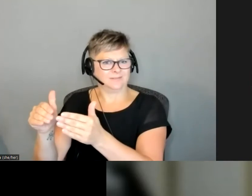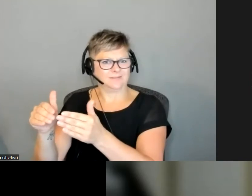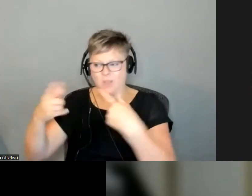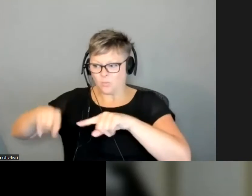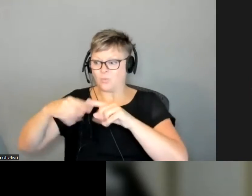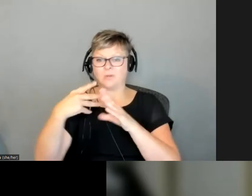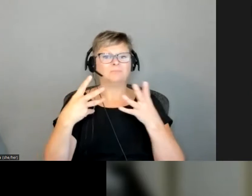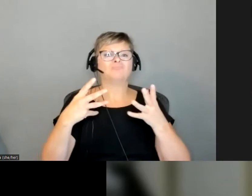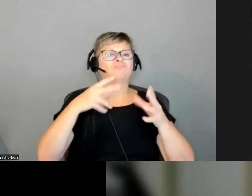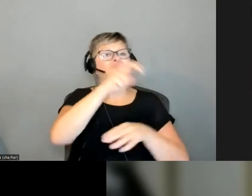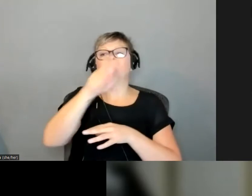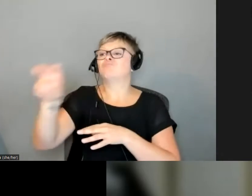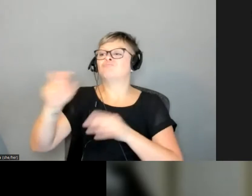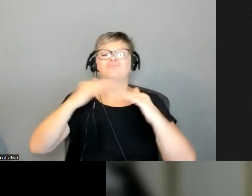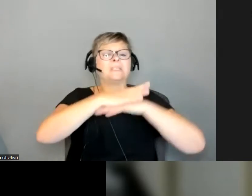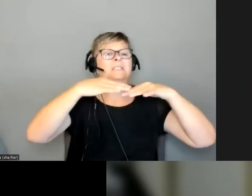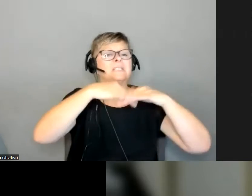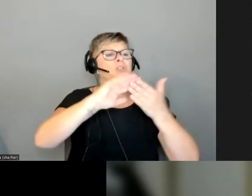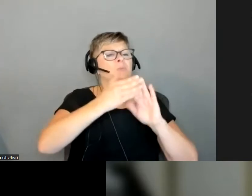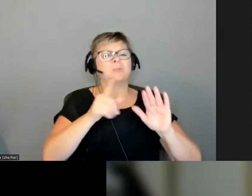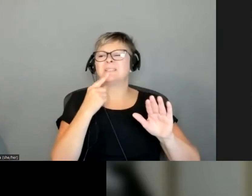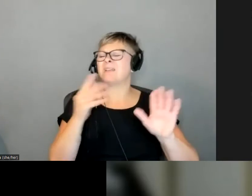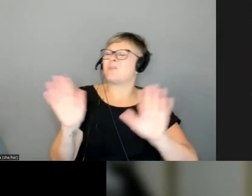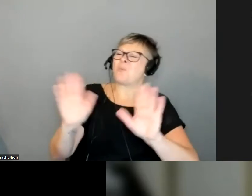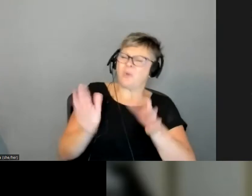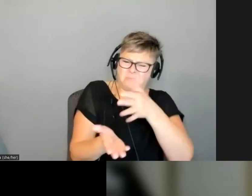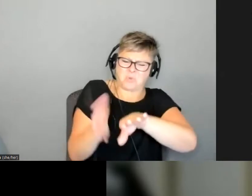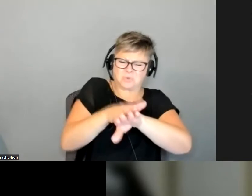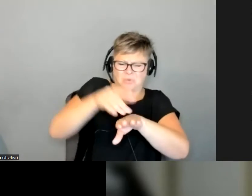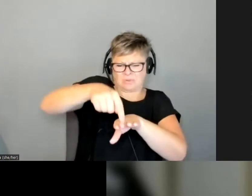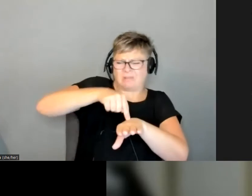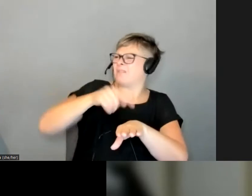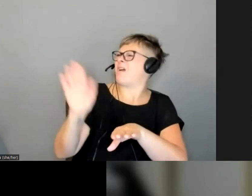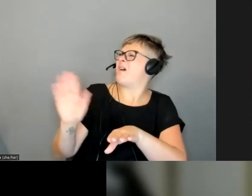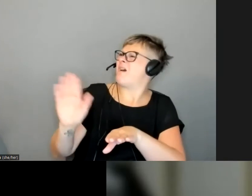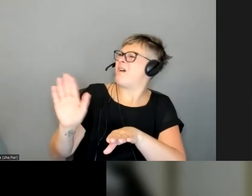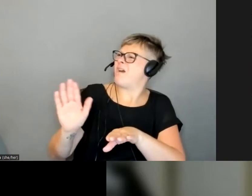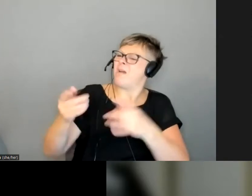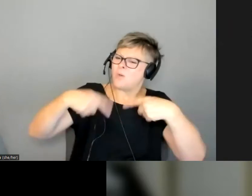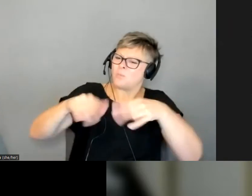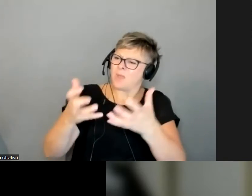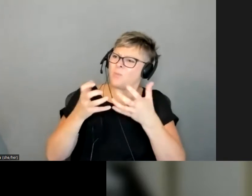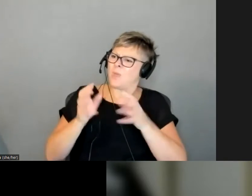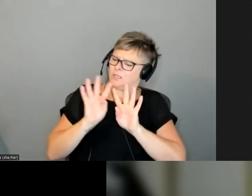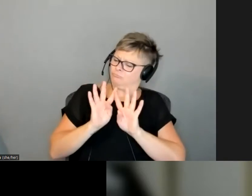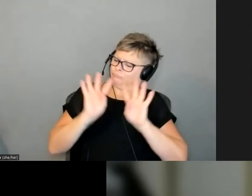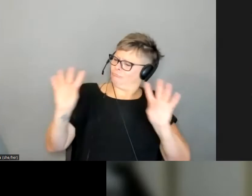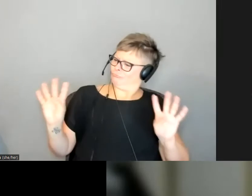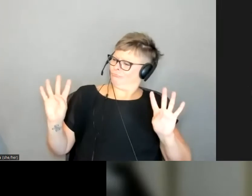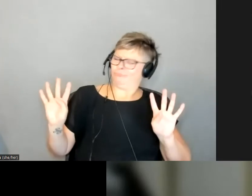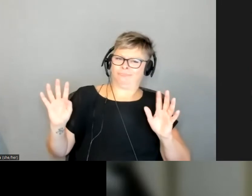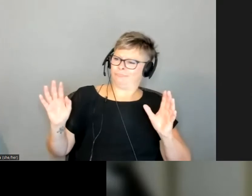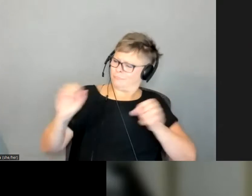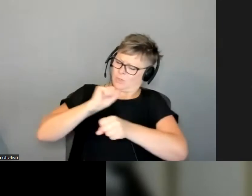saying, no more brochures, we really want to come alongside and make a lot of